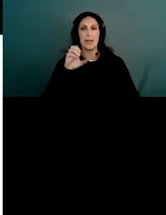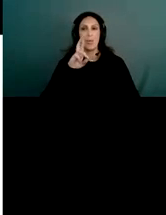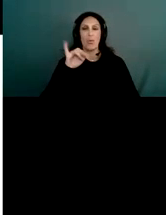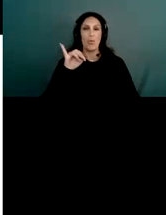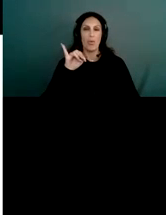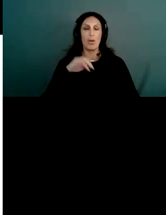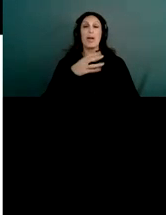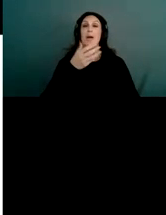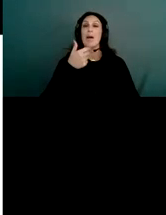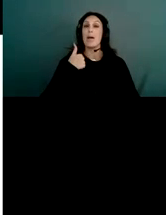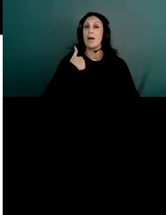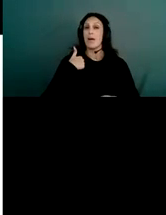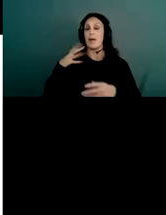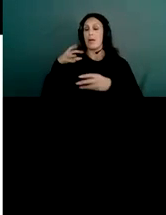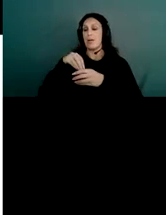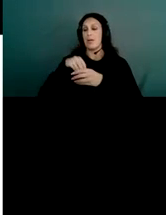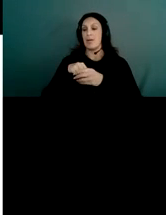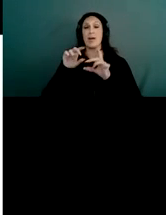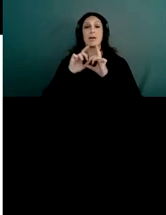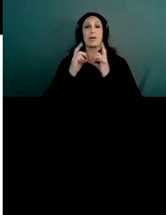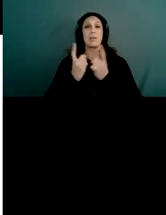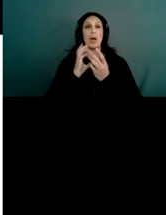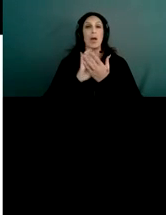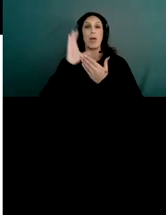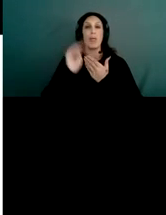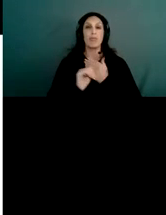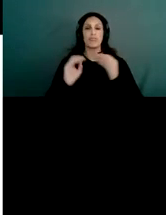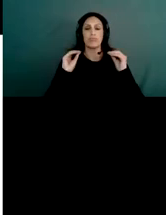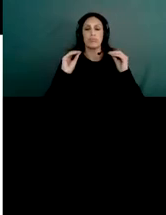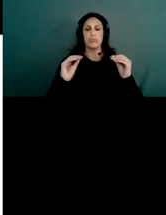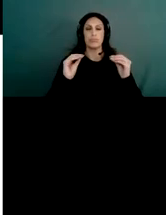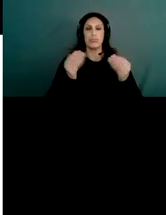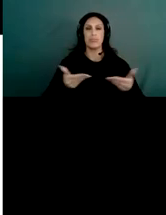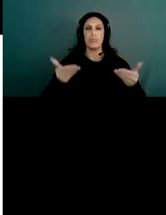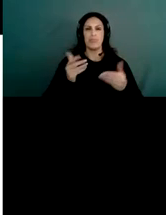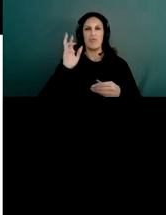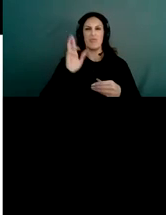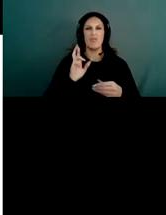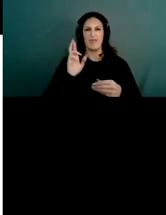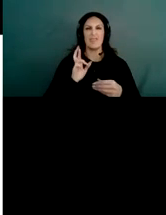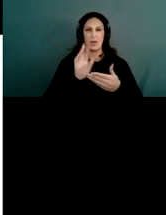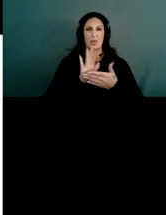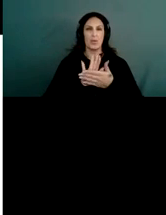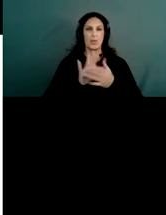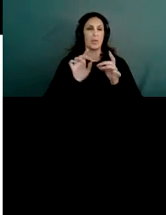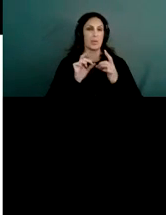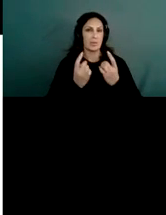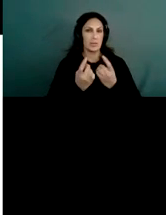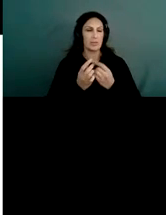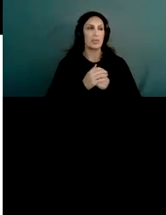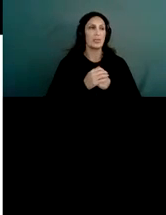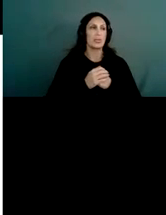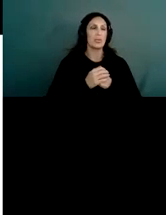and I'm with the Department of Curriculum and Instruction here at Riverside Unified School District. And we're dedicated to ensuring that